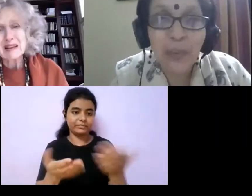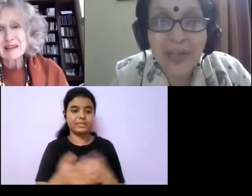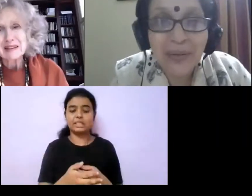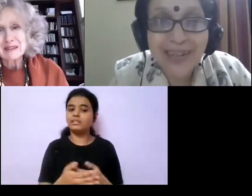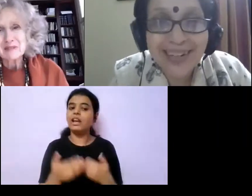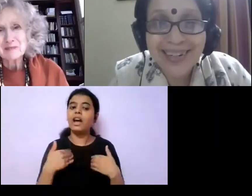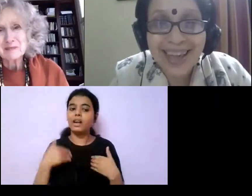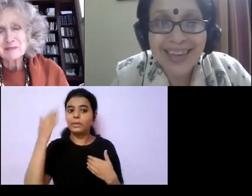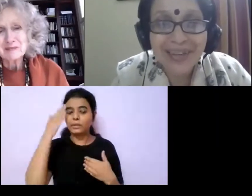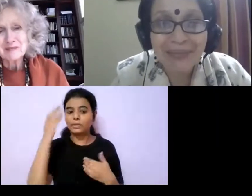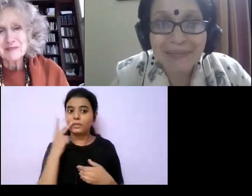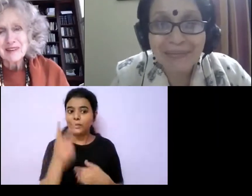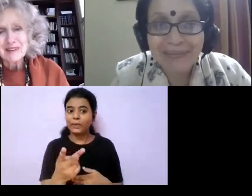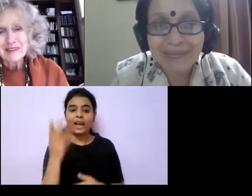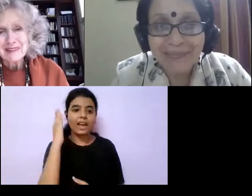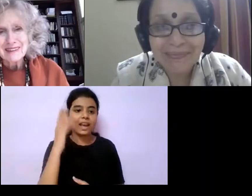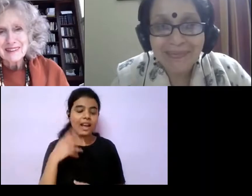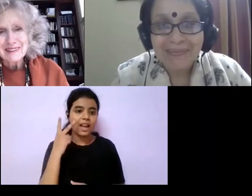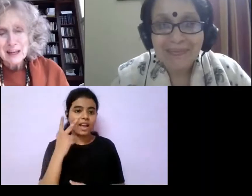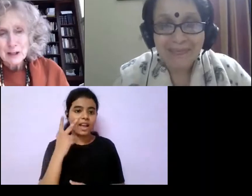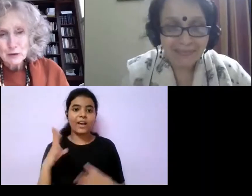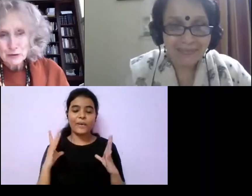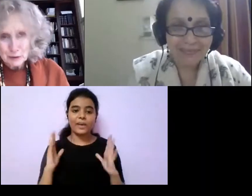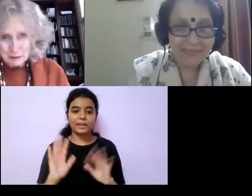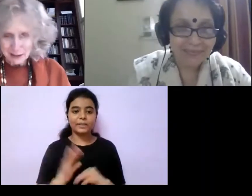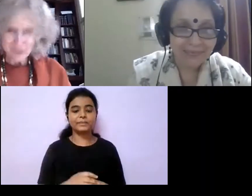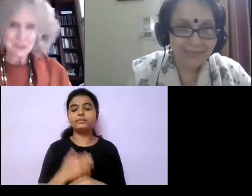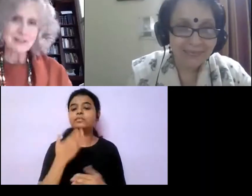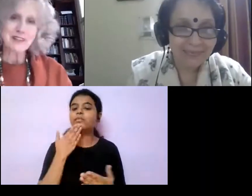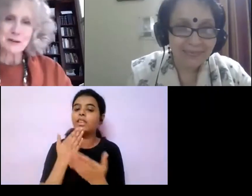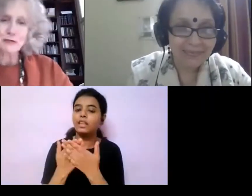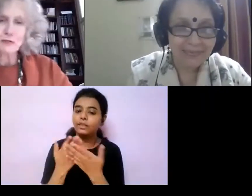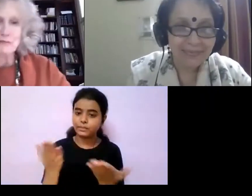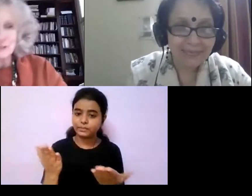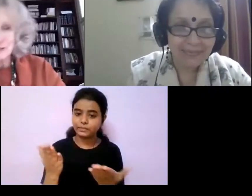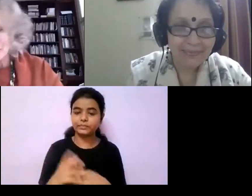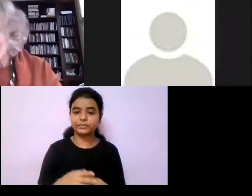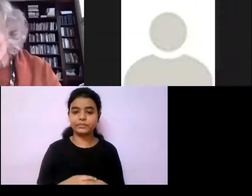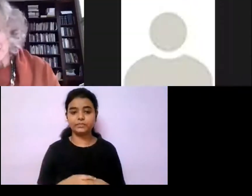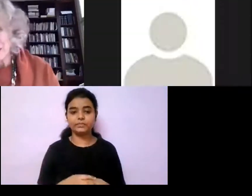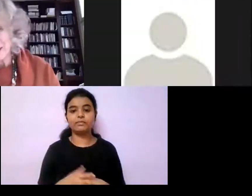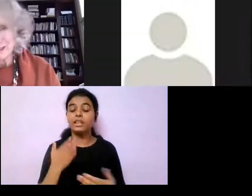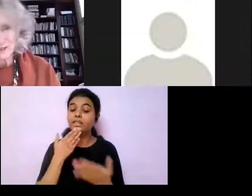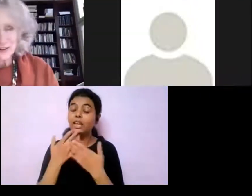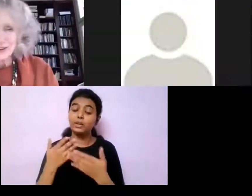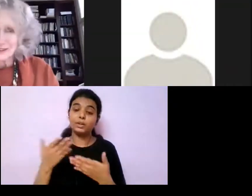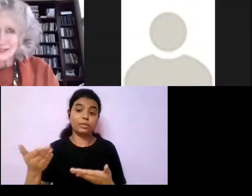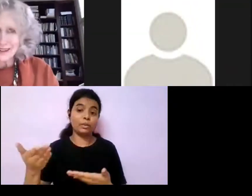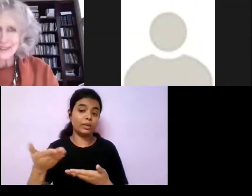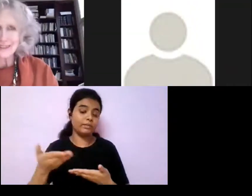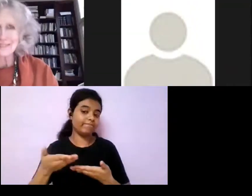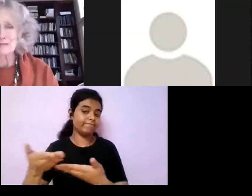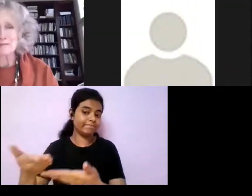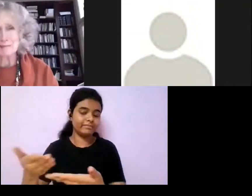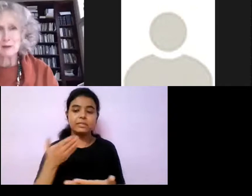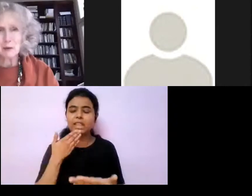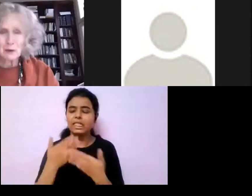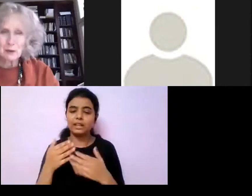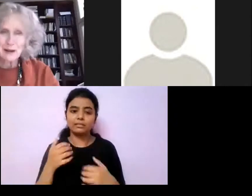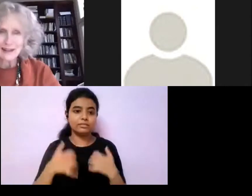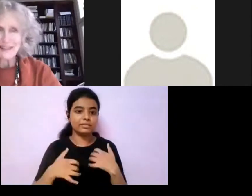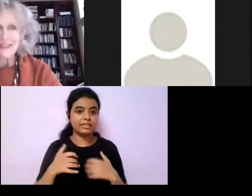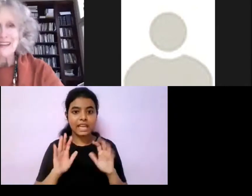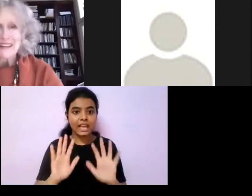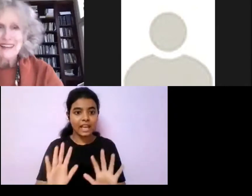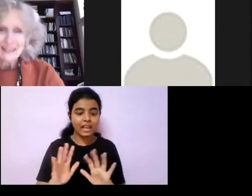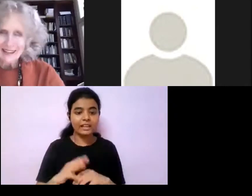looking forward to it. Thank you. Thank you so much. Thank you so much for inviting me. It's very exciting to be all the way